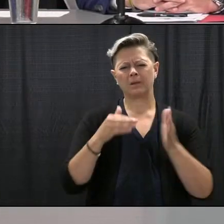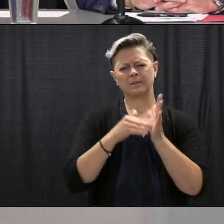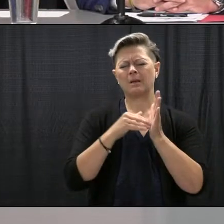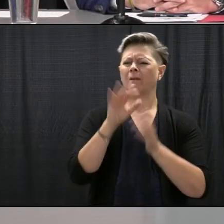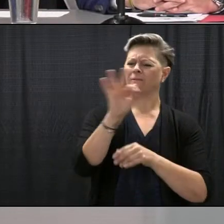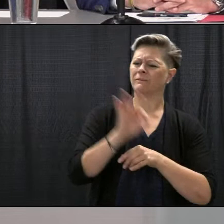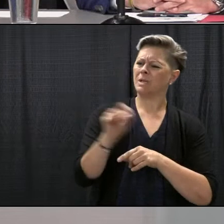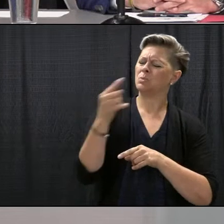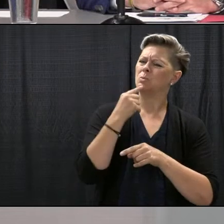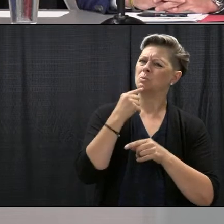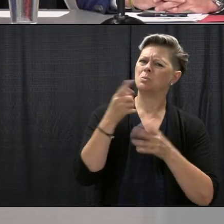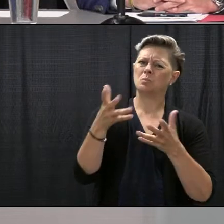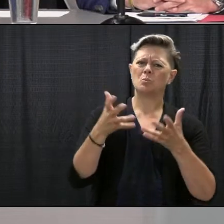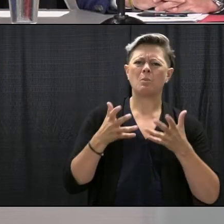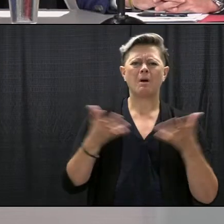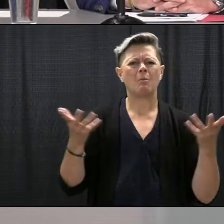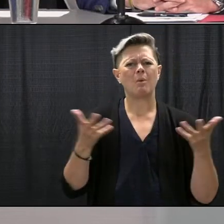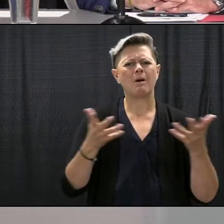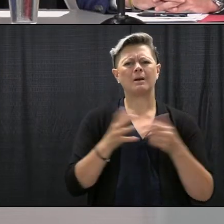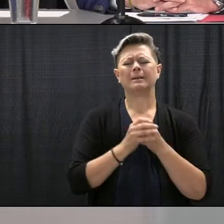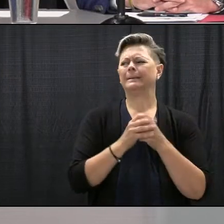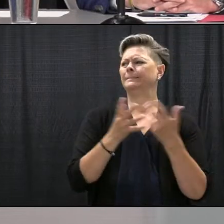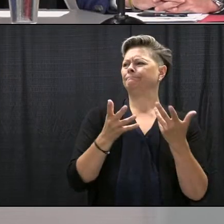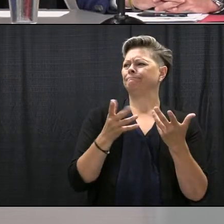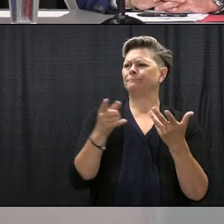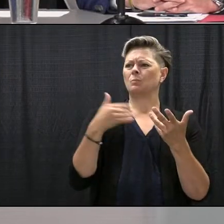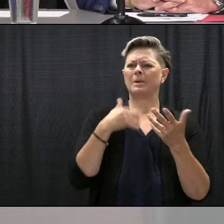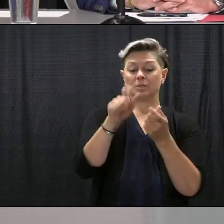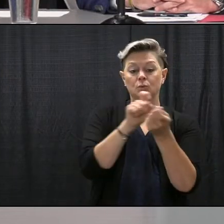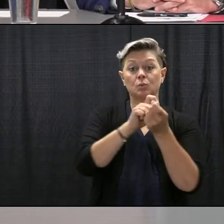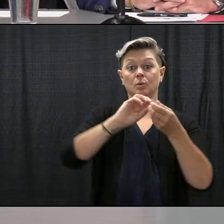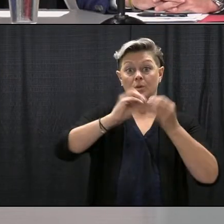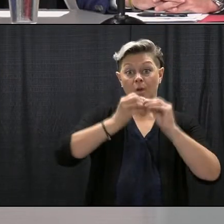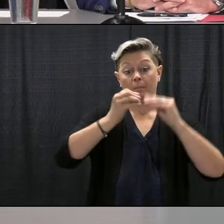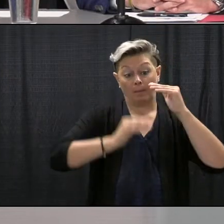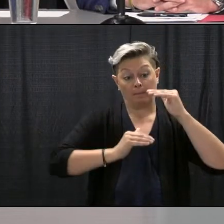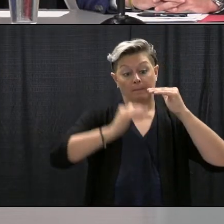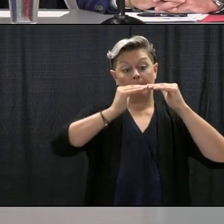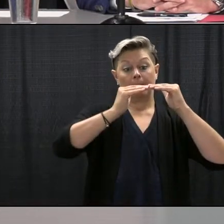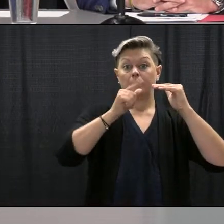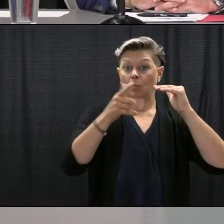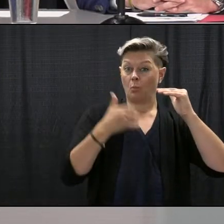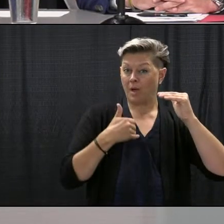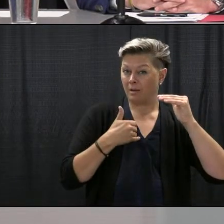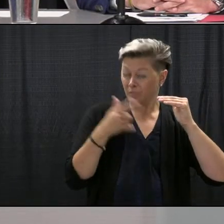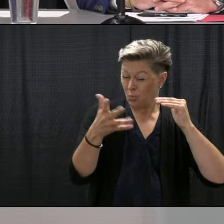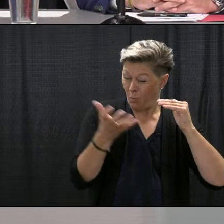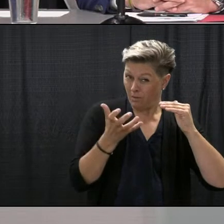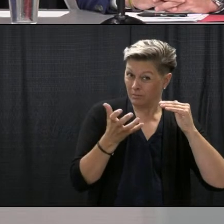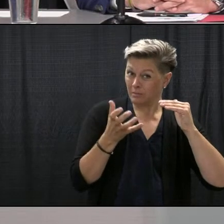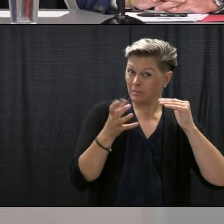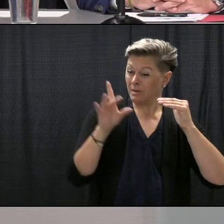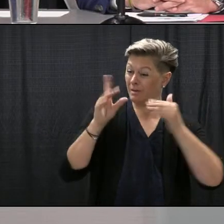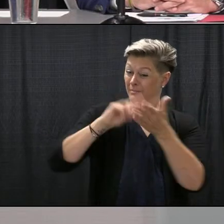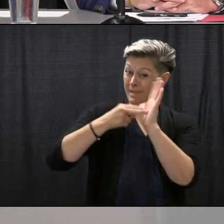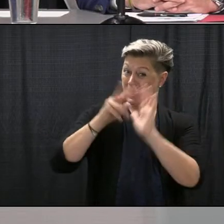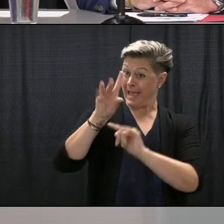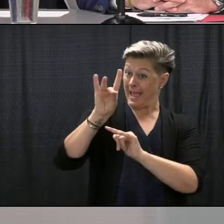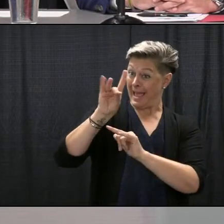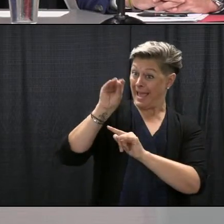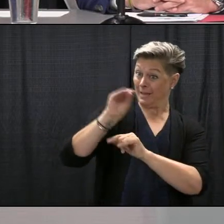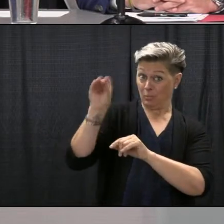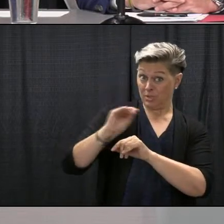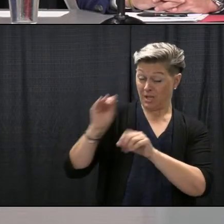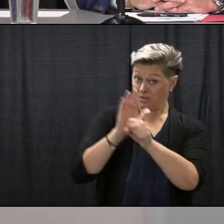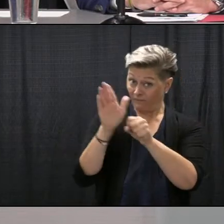to reach a certain threshold, but you haven't really stated that. Would 80% or thereabouts be